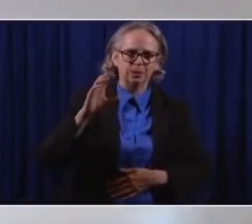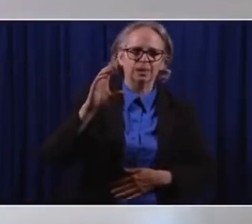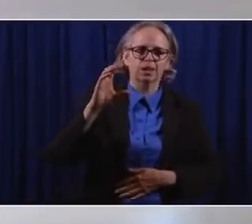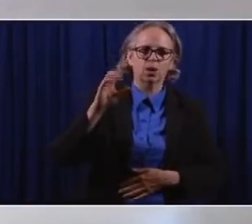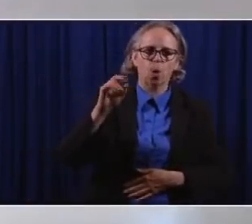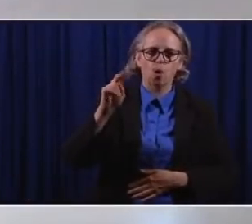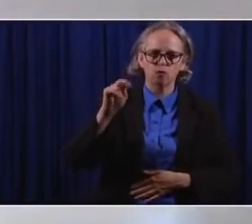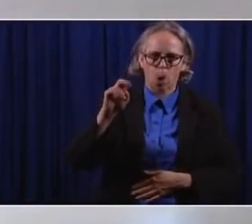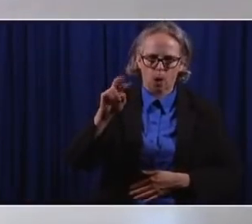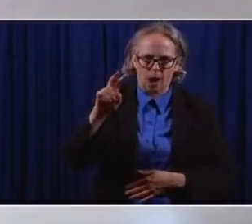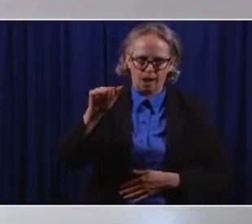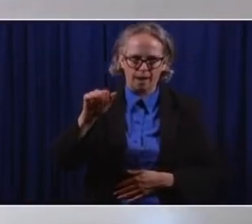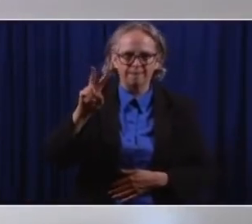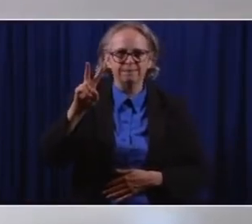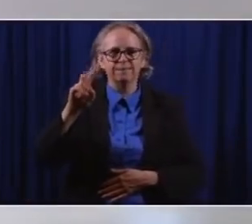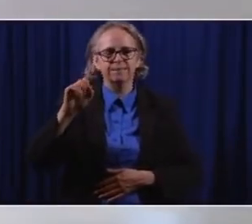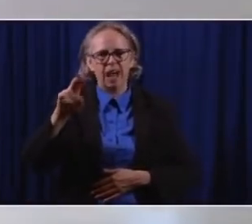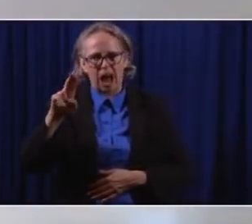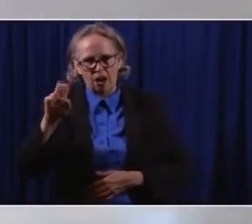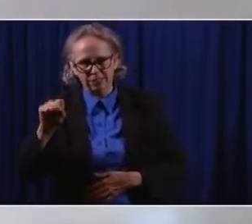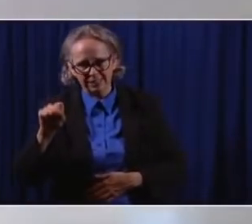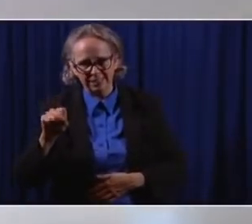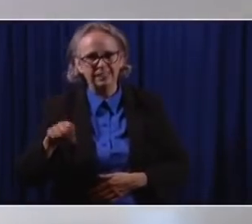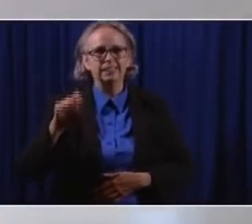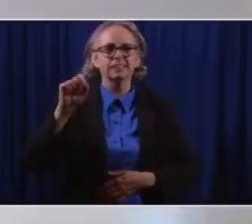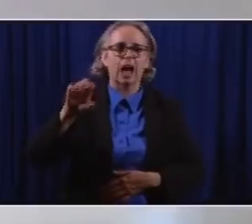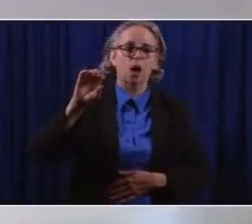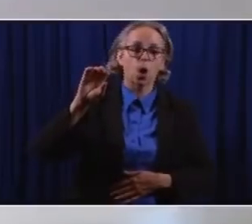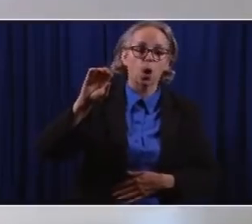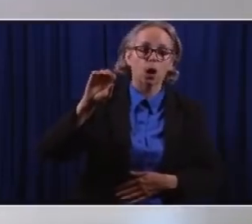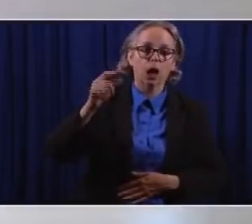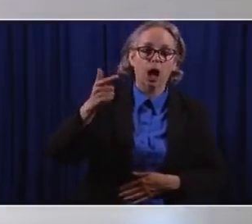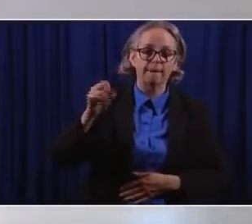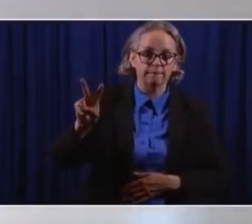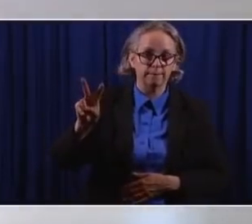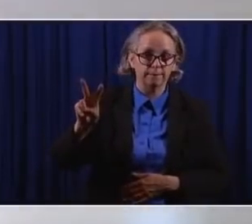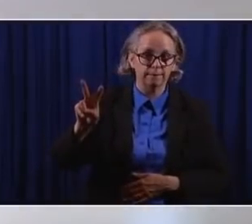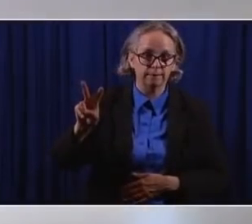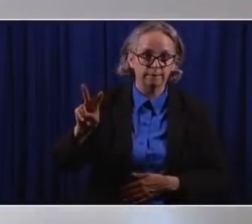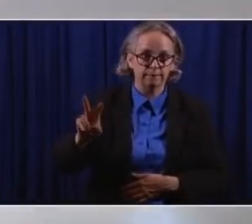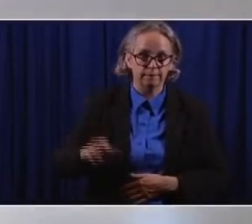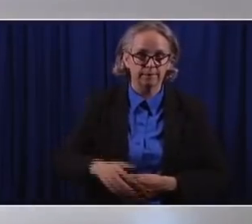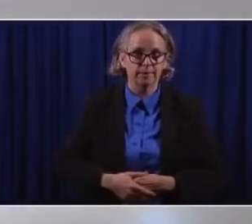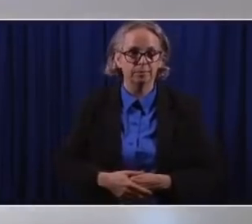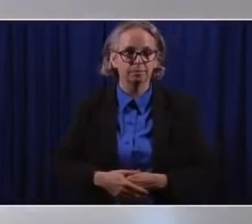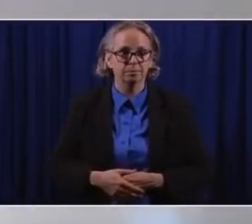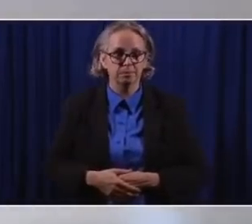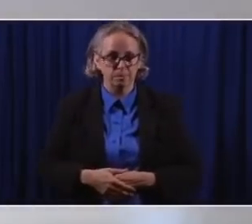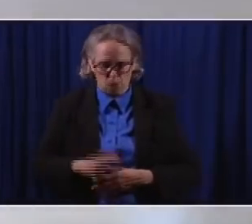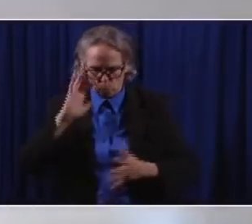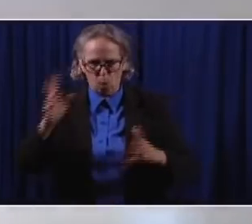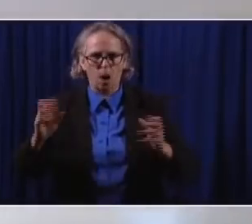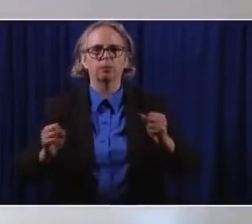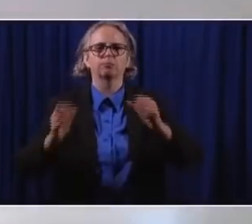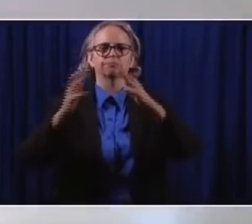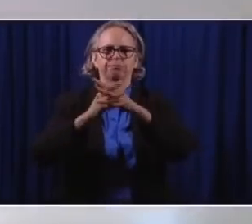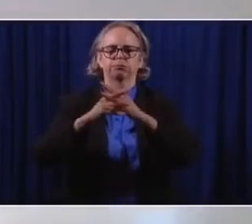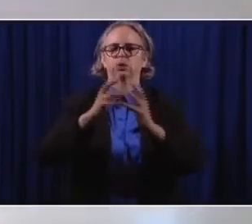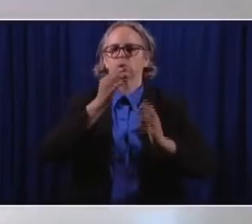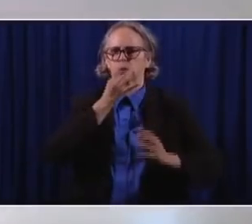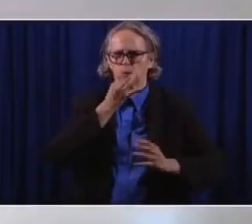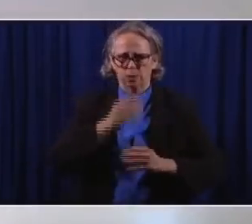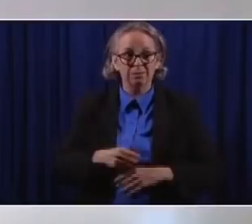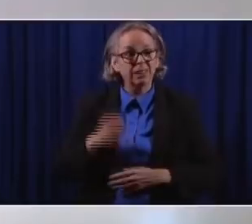www.coronavirus.gov. We intend to launch it when indoor visitation begins. And I think it will be a helpful tool for the families, for